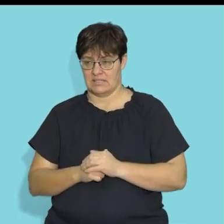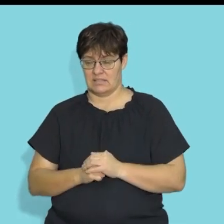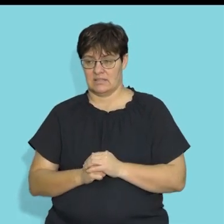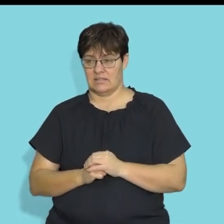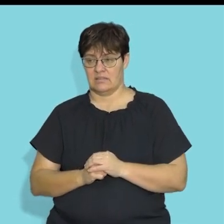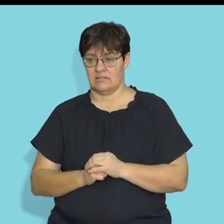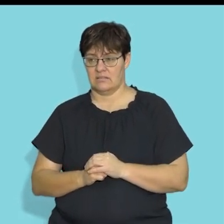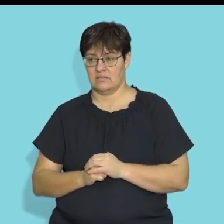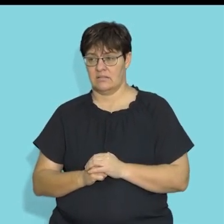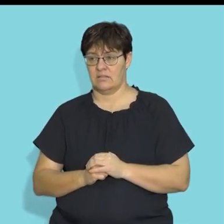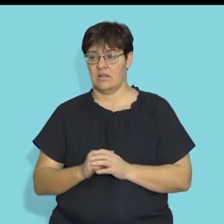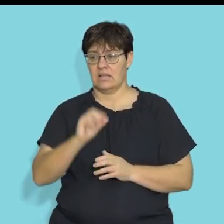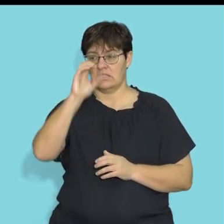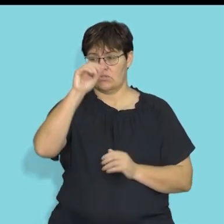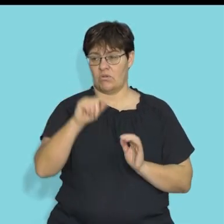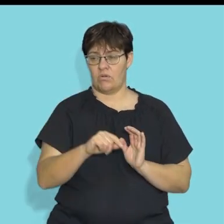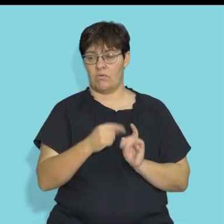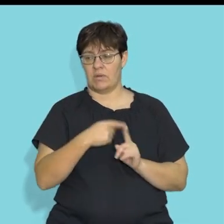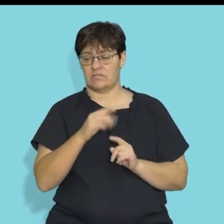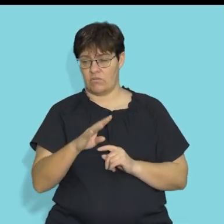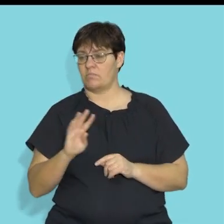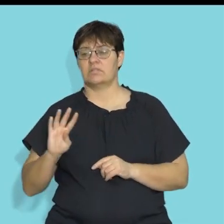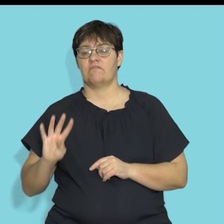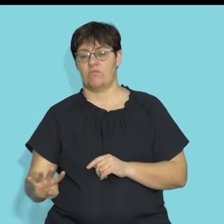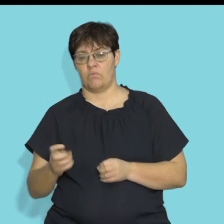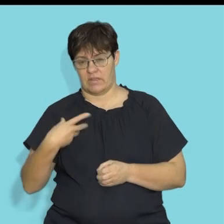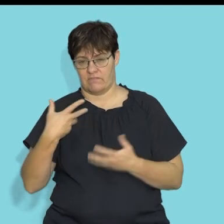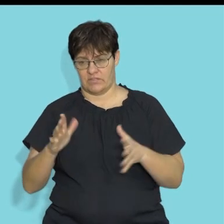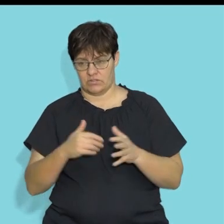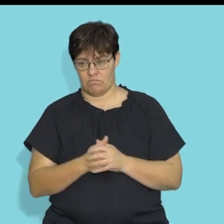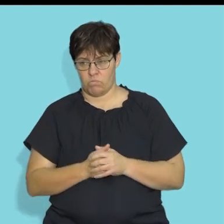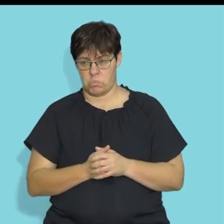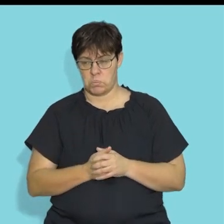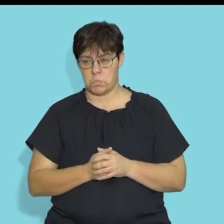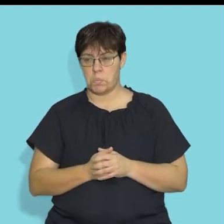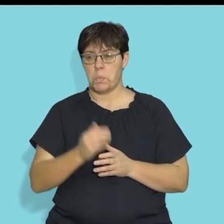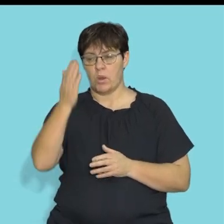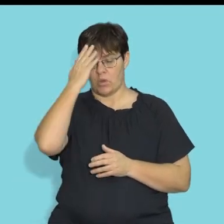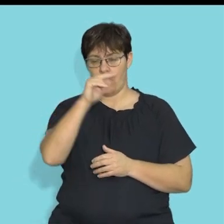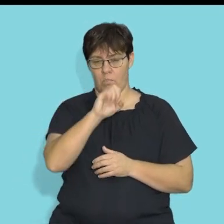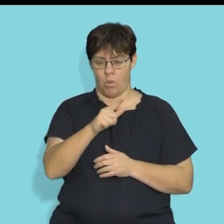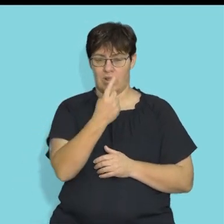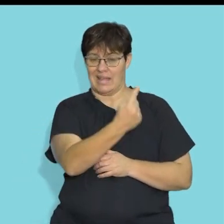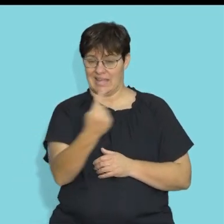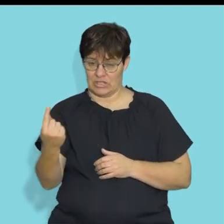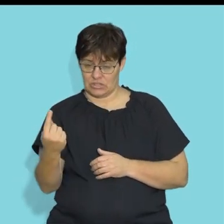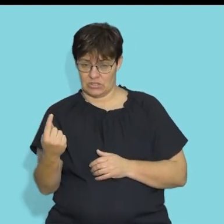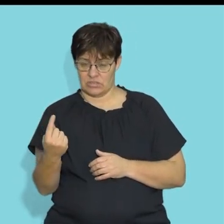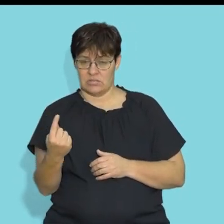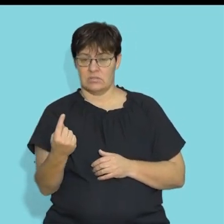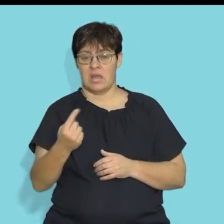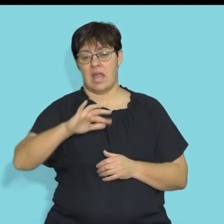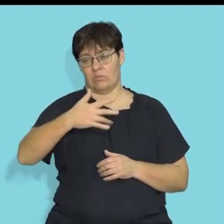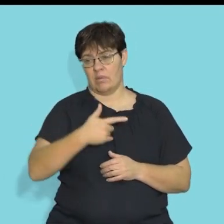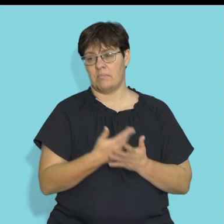4, which is 6, and at equilibrium this was given. Now I know the number of moles at equilibrium, so